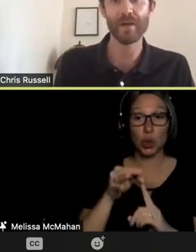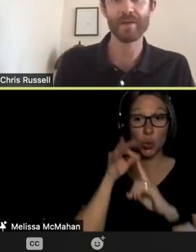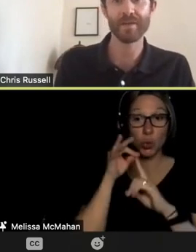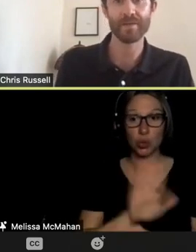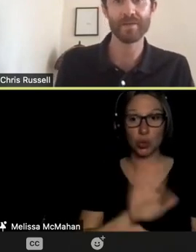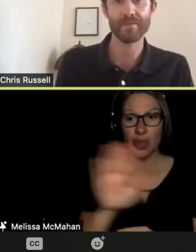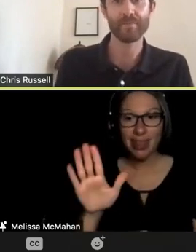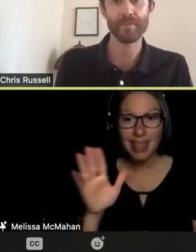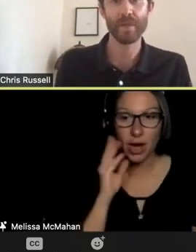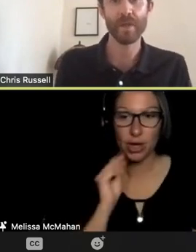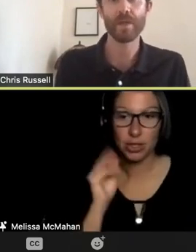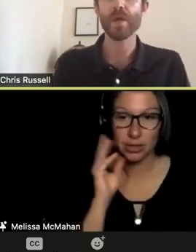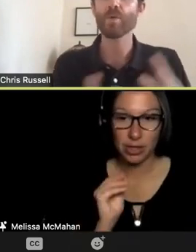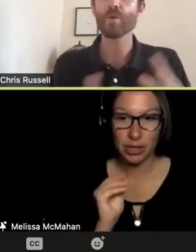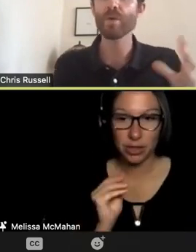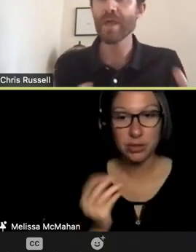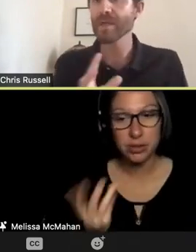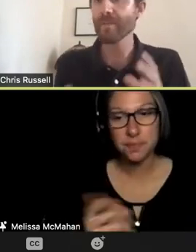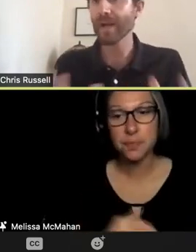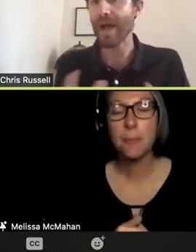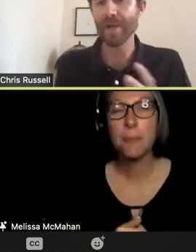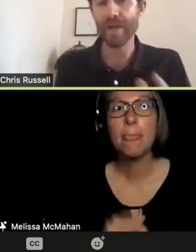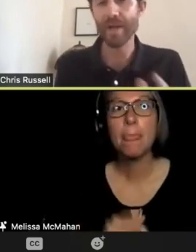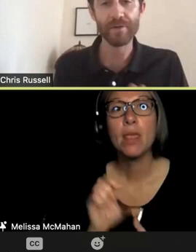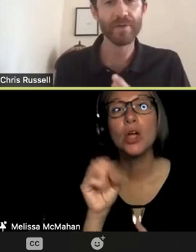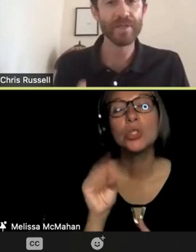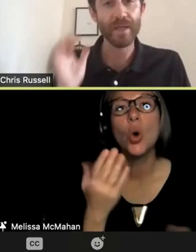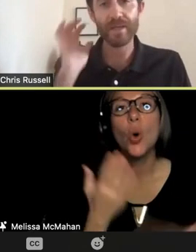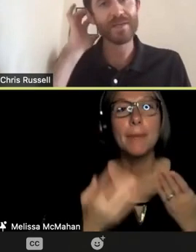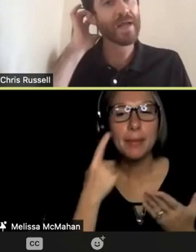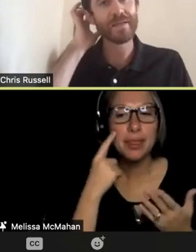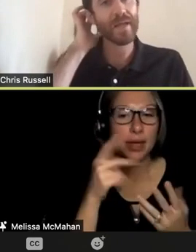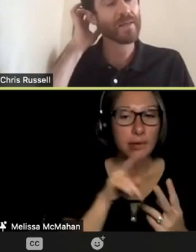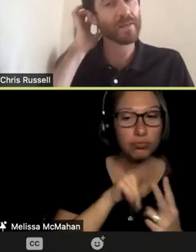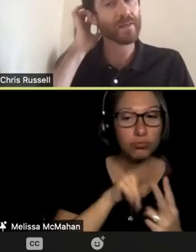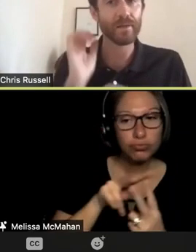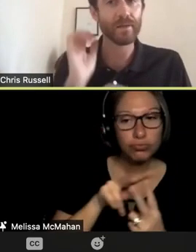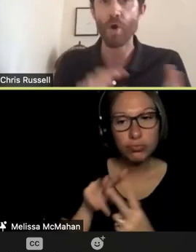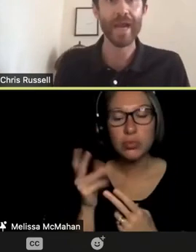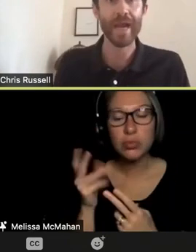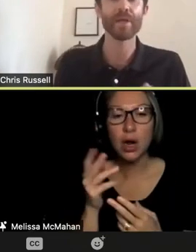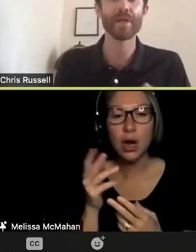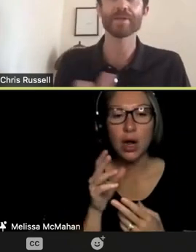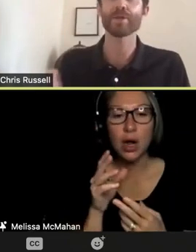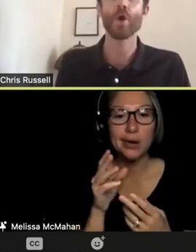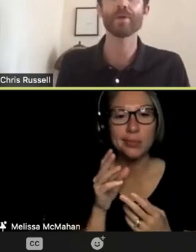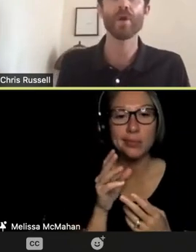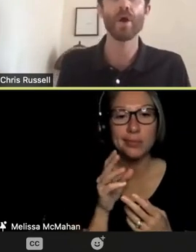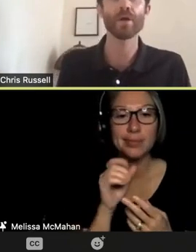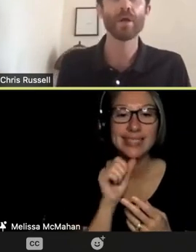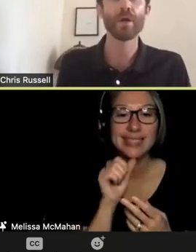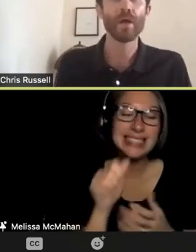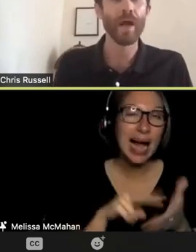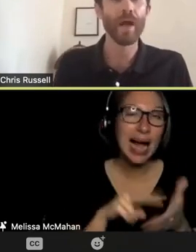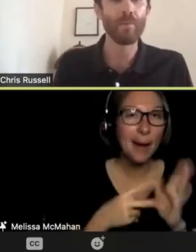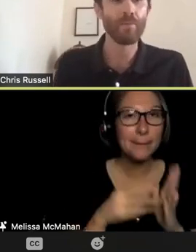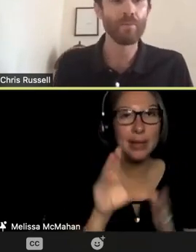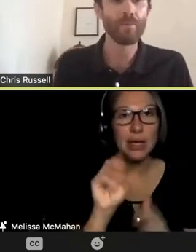their experiences. Okay. So we may think about a combination of these things. It's not to say that core vocabulary is totally